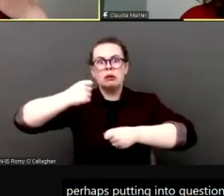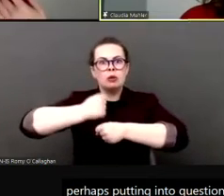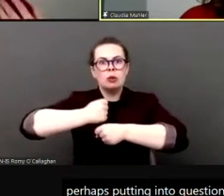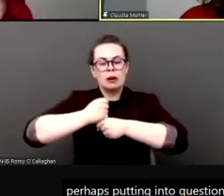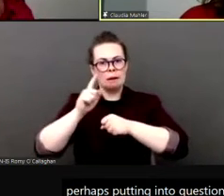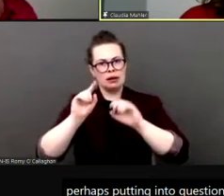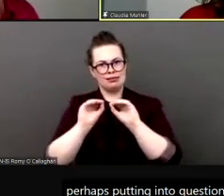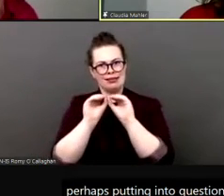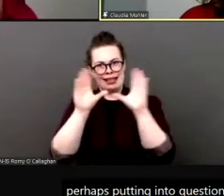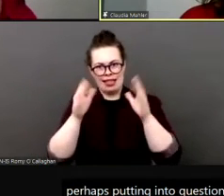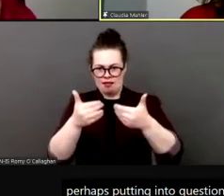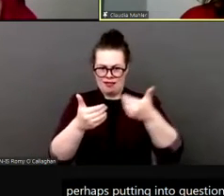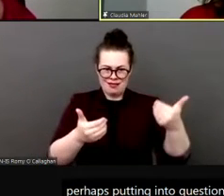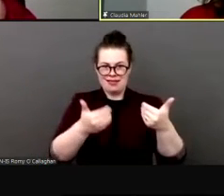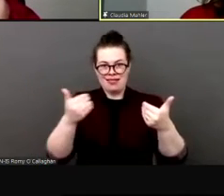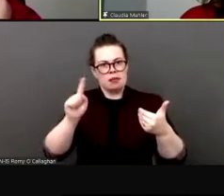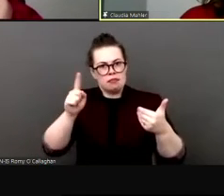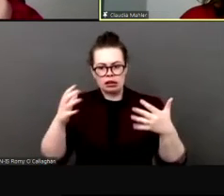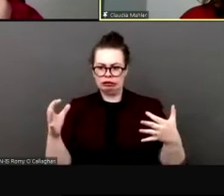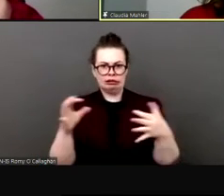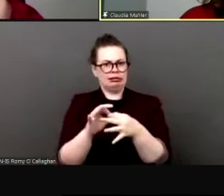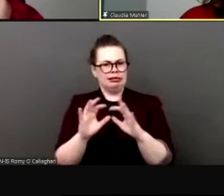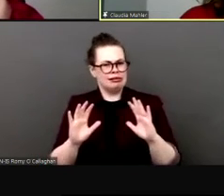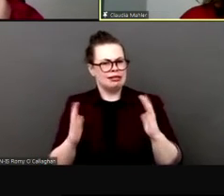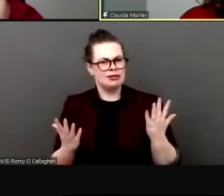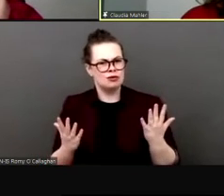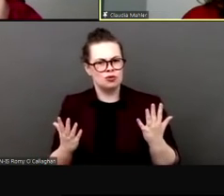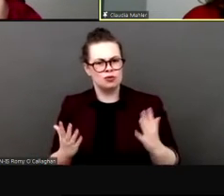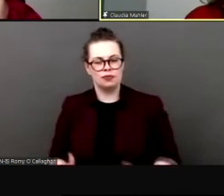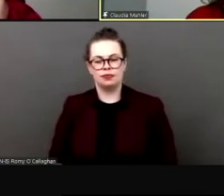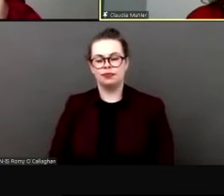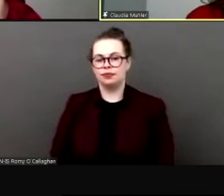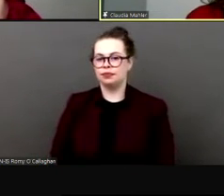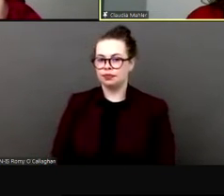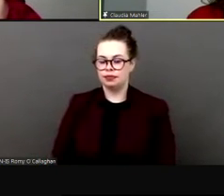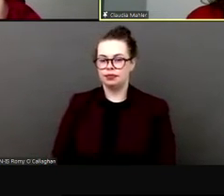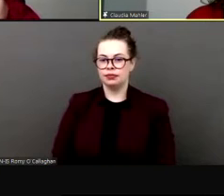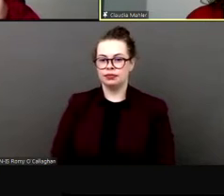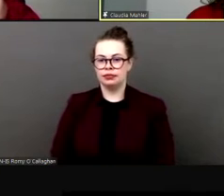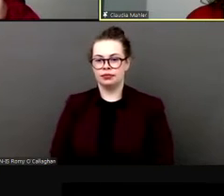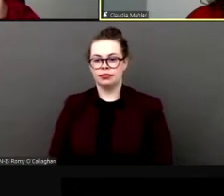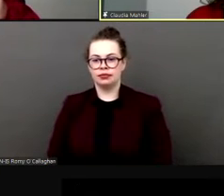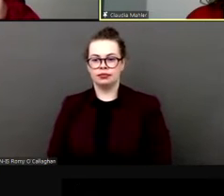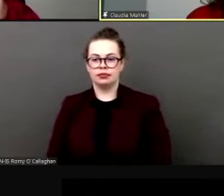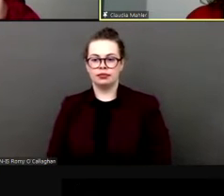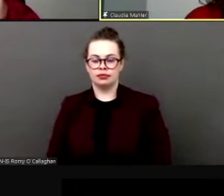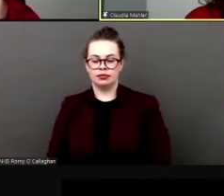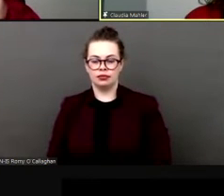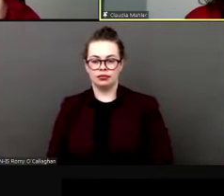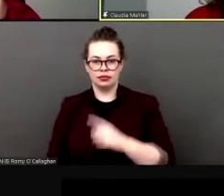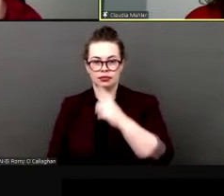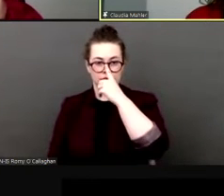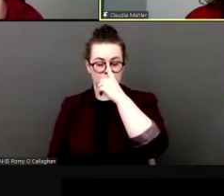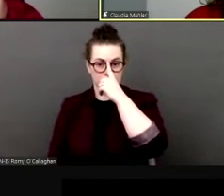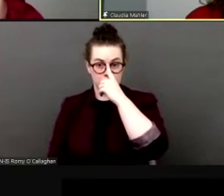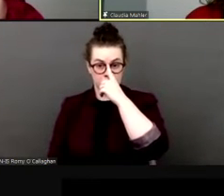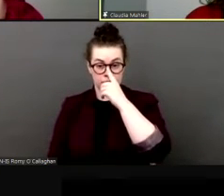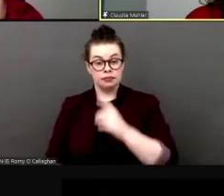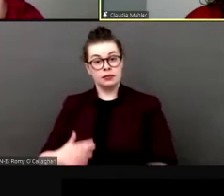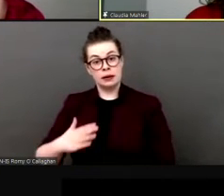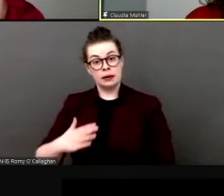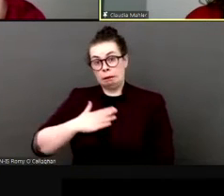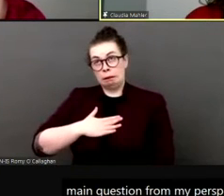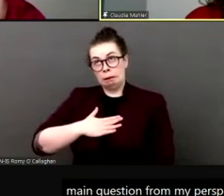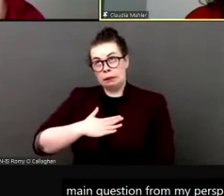I think the main question from my perspective is that we need to ensure that we don't lower the standards. And